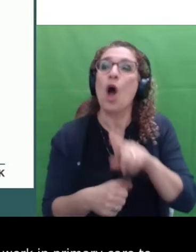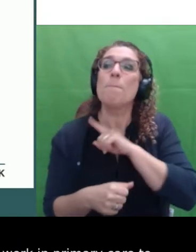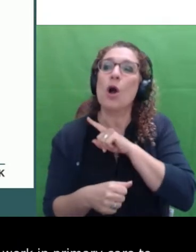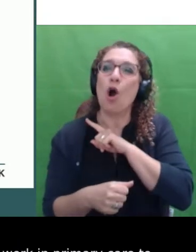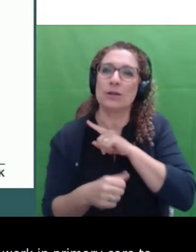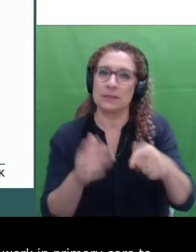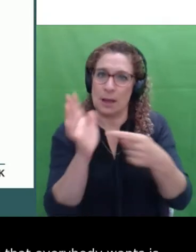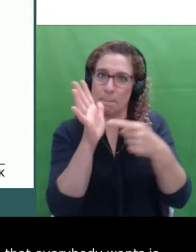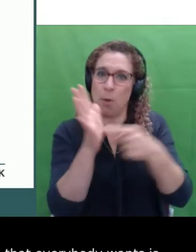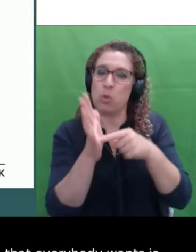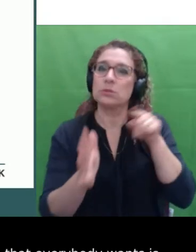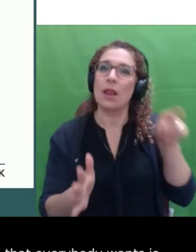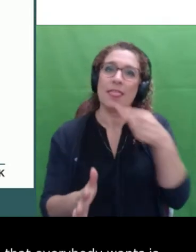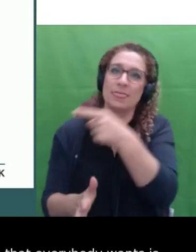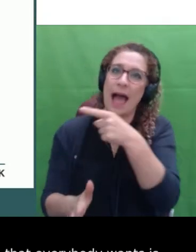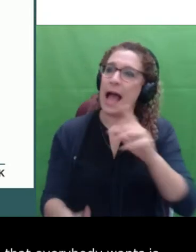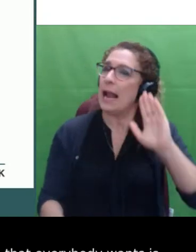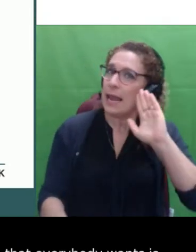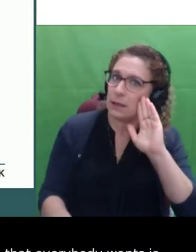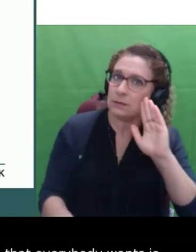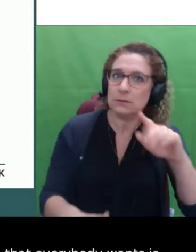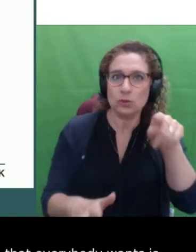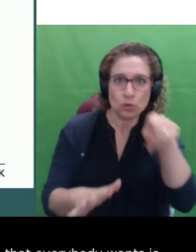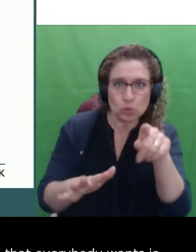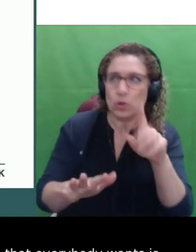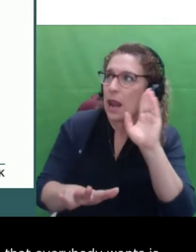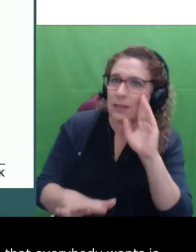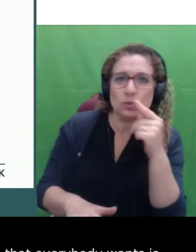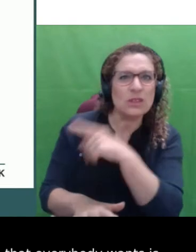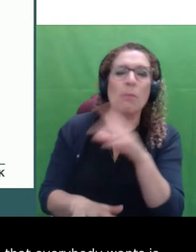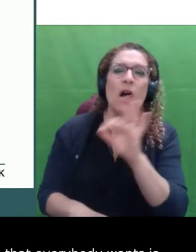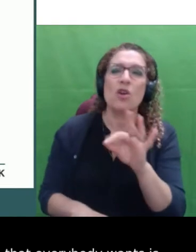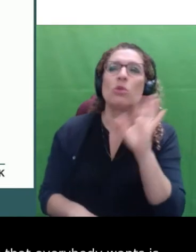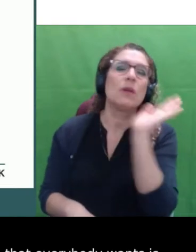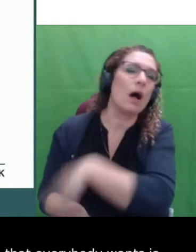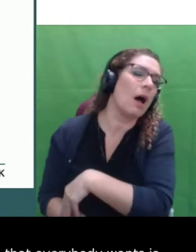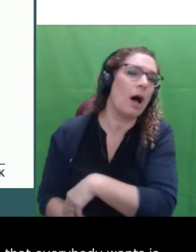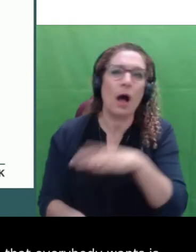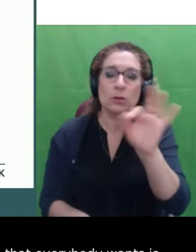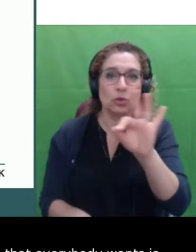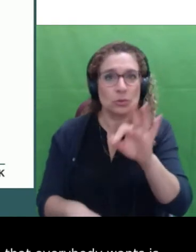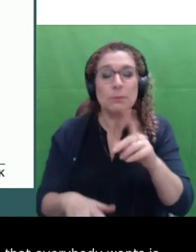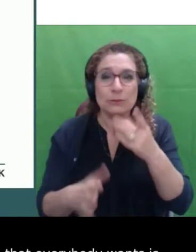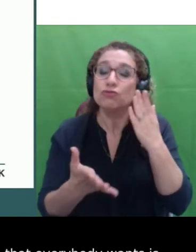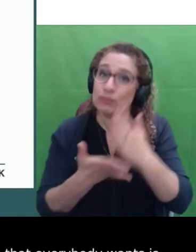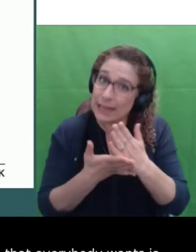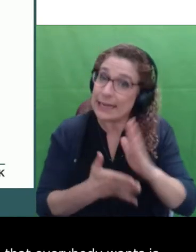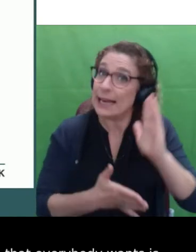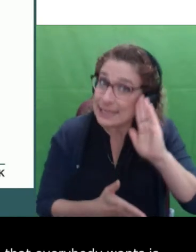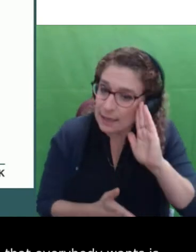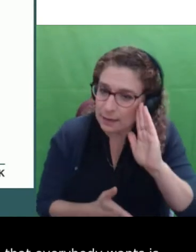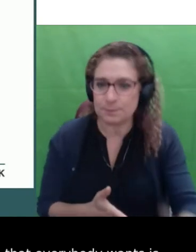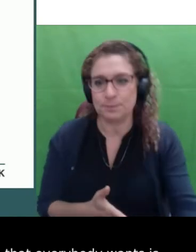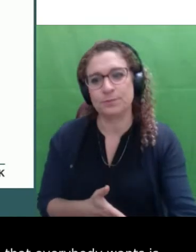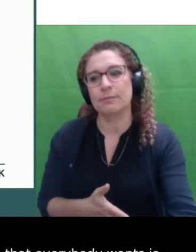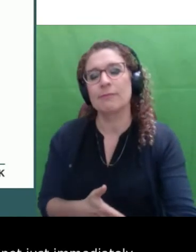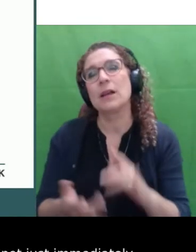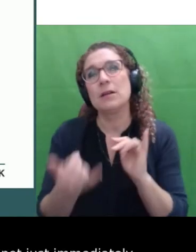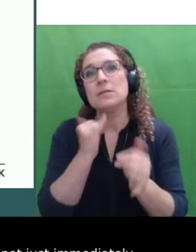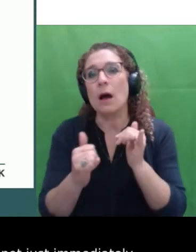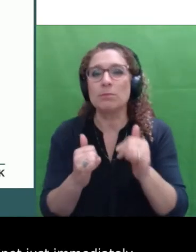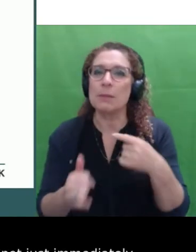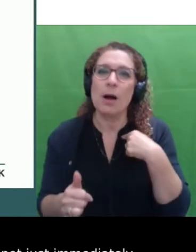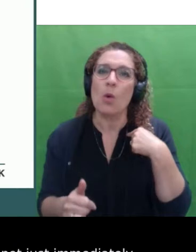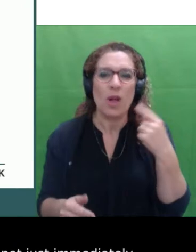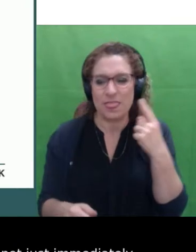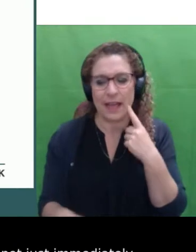properly and that they feel heard and that you're not just immediately dismissive of their symptoms sometimes we all know you know we think this just really is